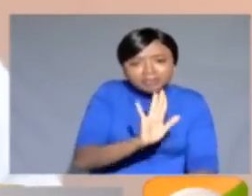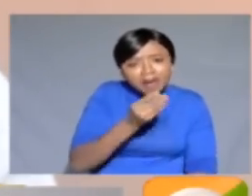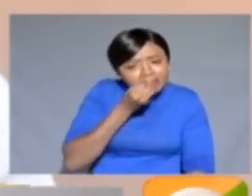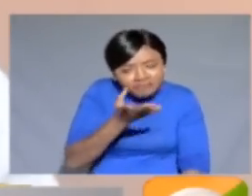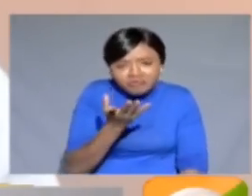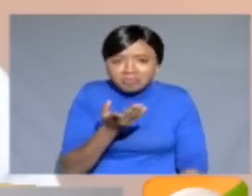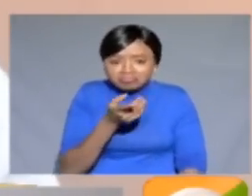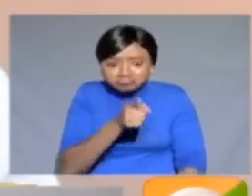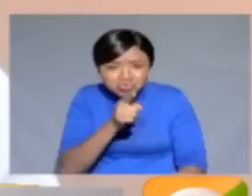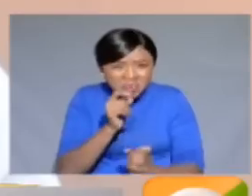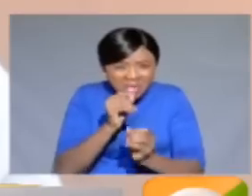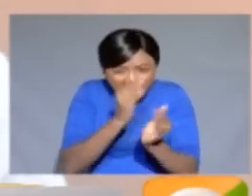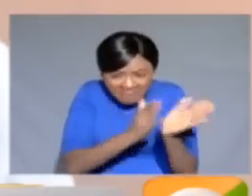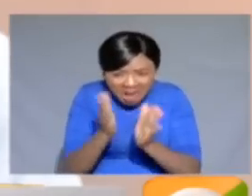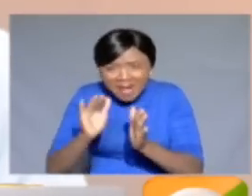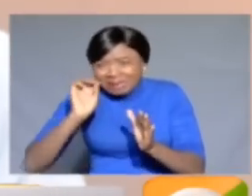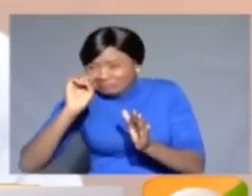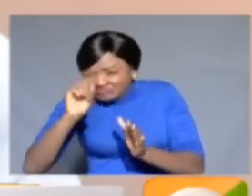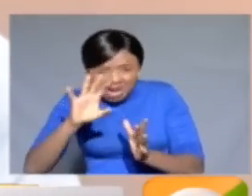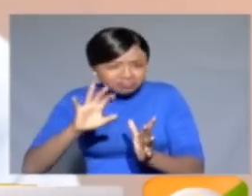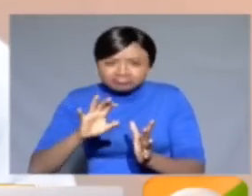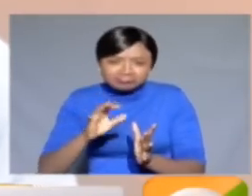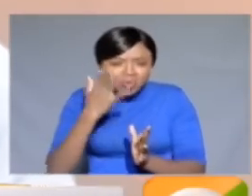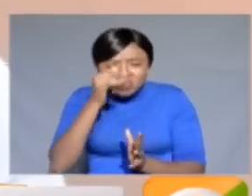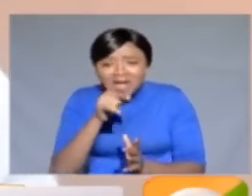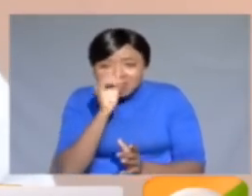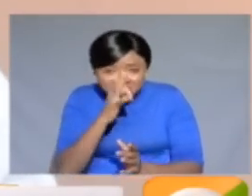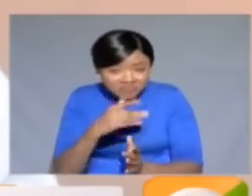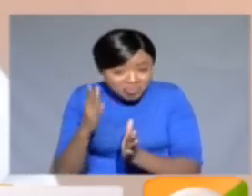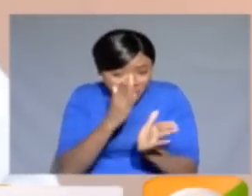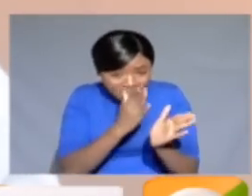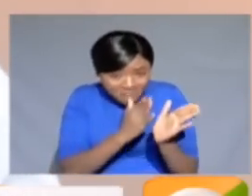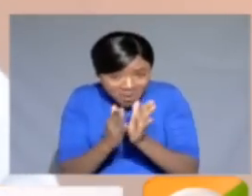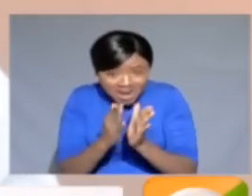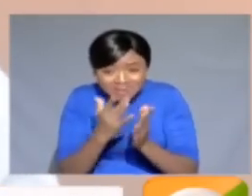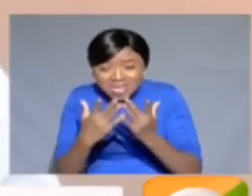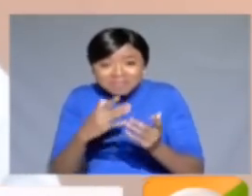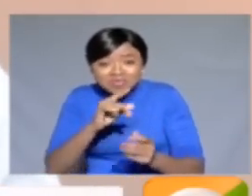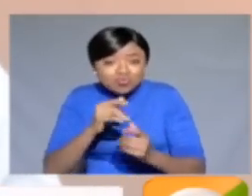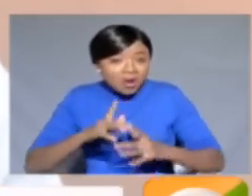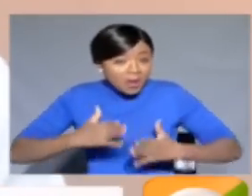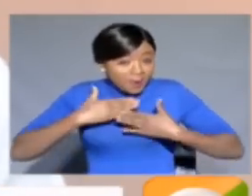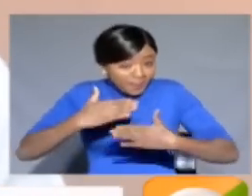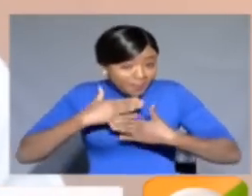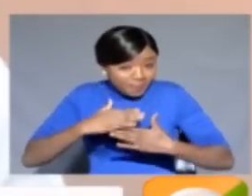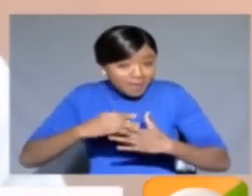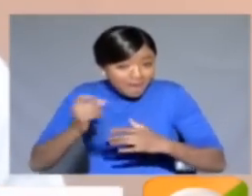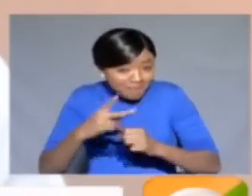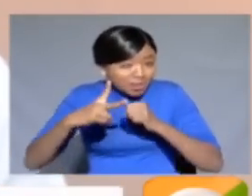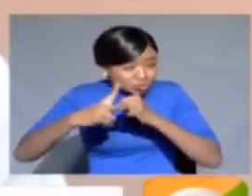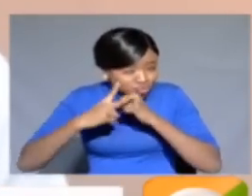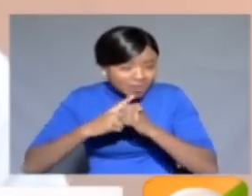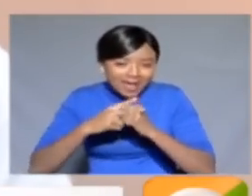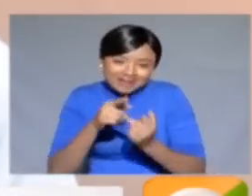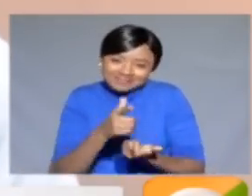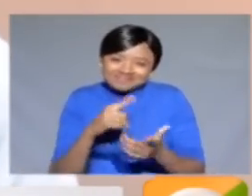to make any long-term plans. Mm-hmm. In fact, he was told if he makes it past July, he'll be lucky. He knew. This is it. Yeah.